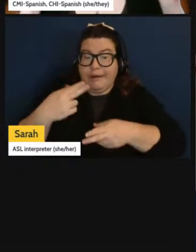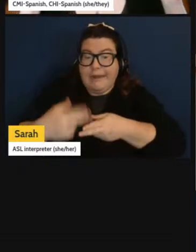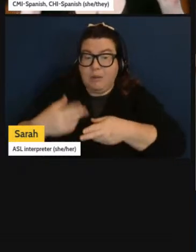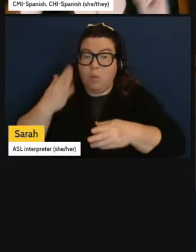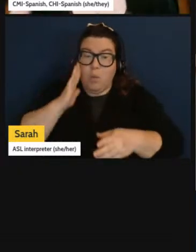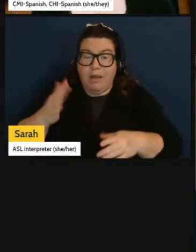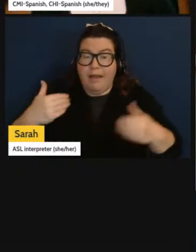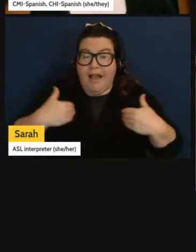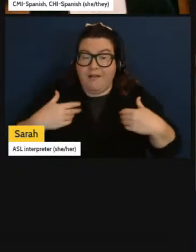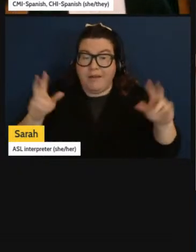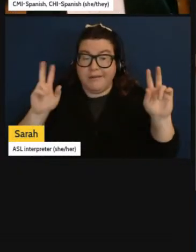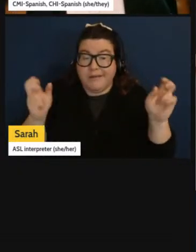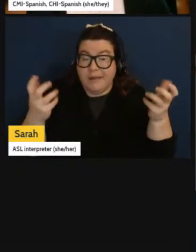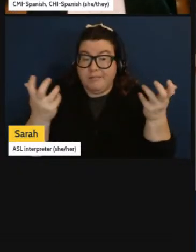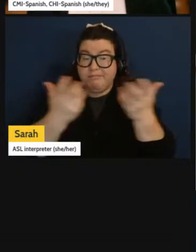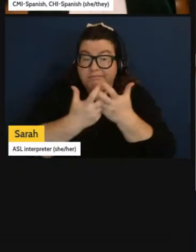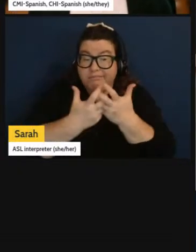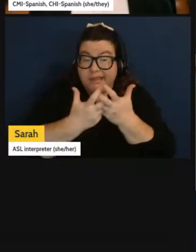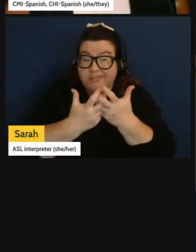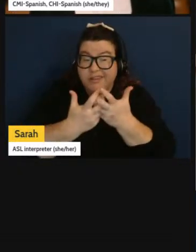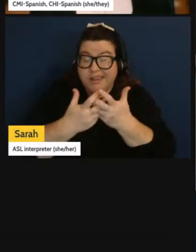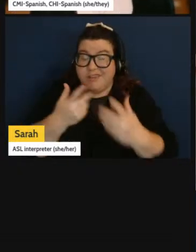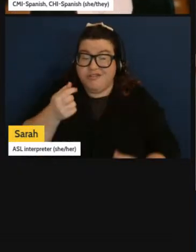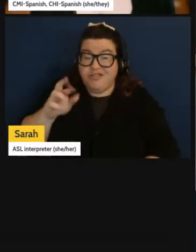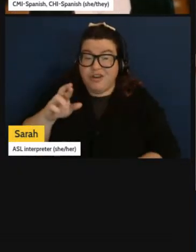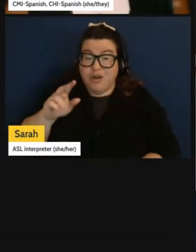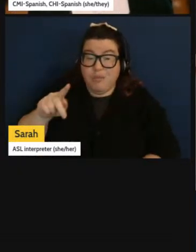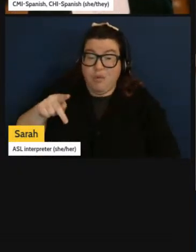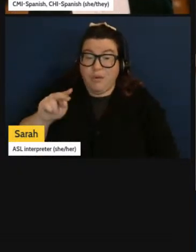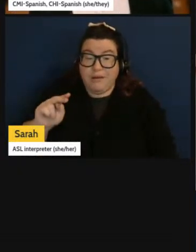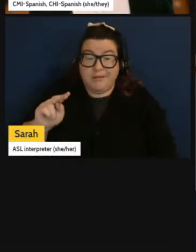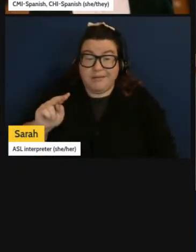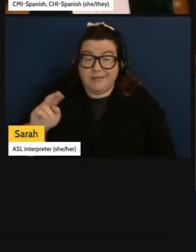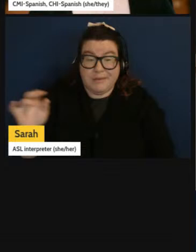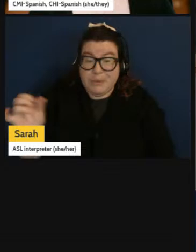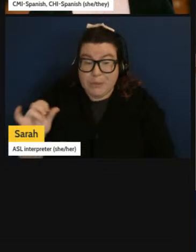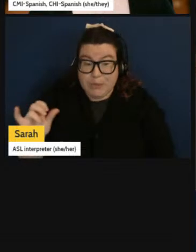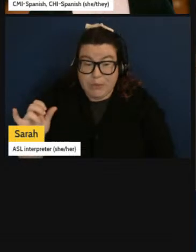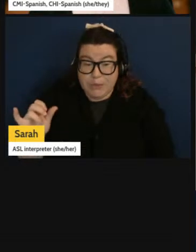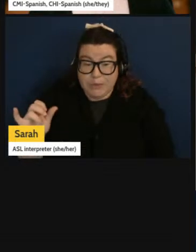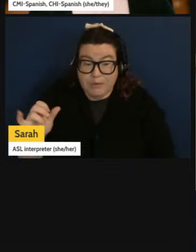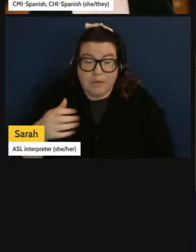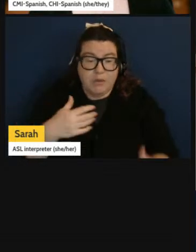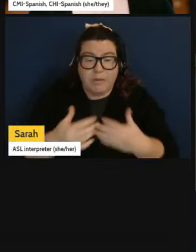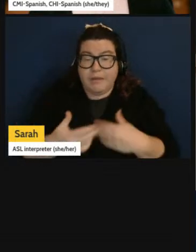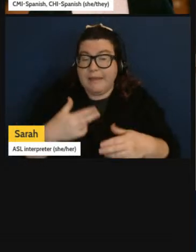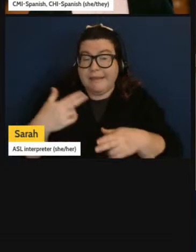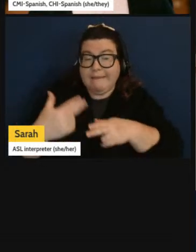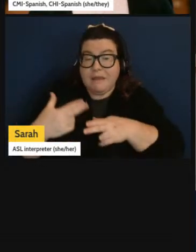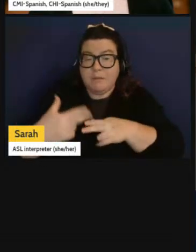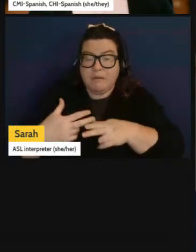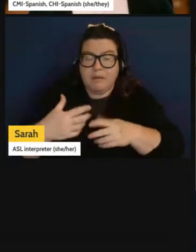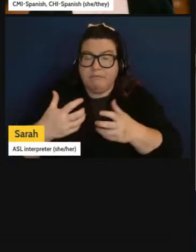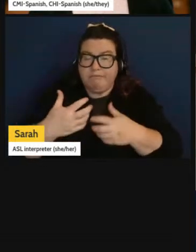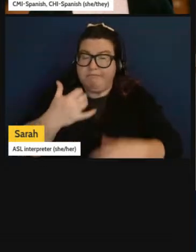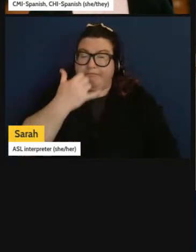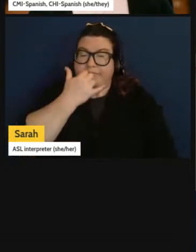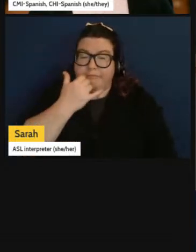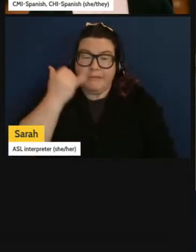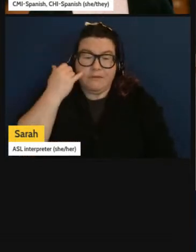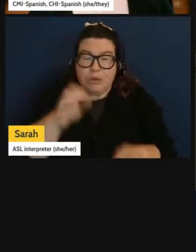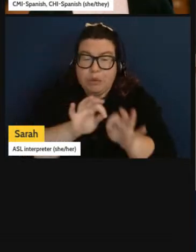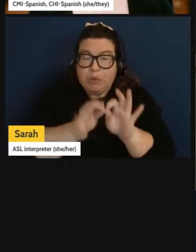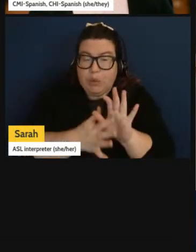quote-unquote matching gendered pronouns either. So no matter the name, it would be inaccurate for us to interpret this with